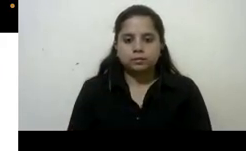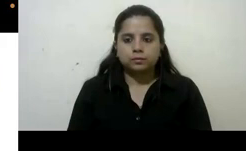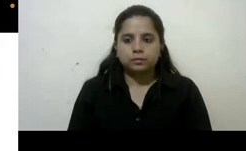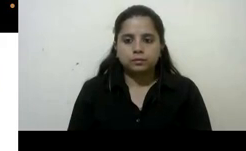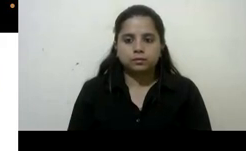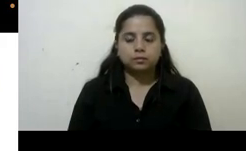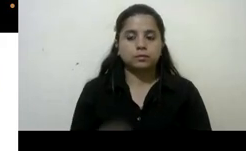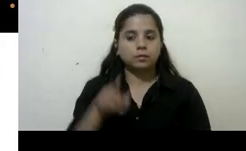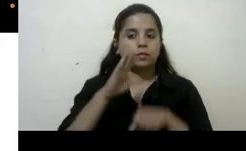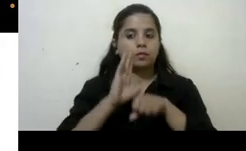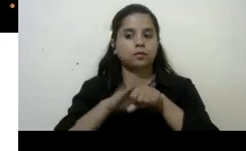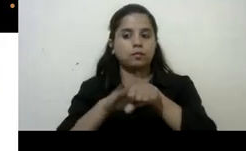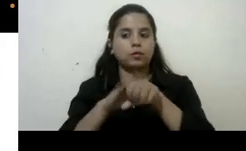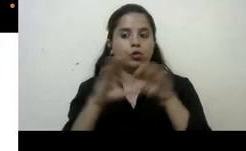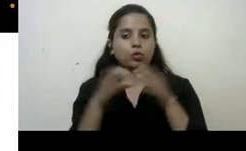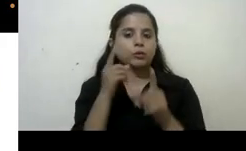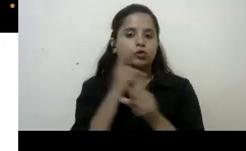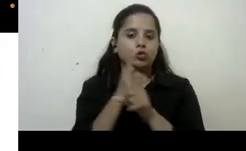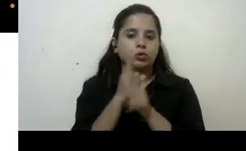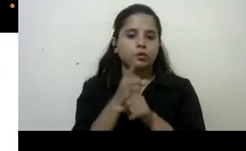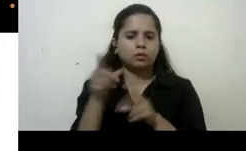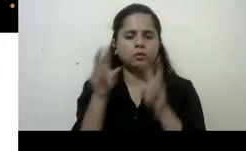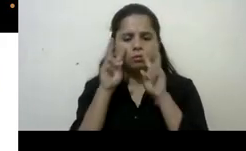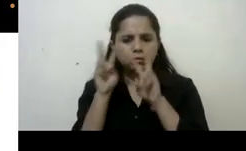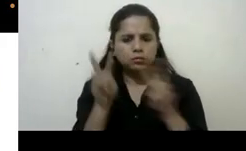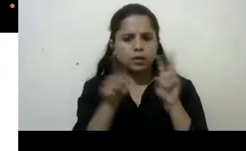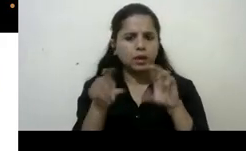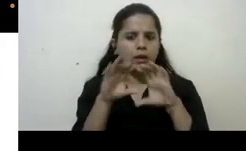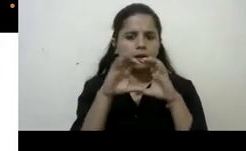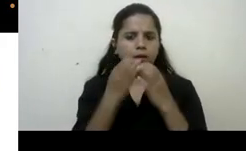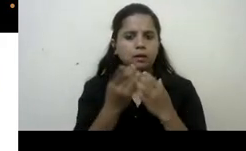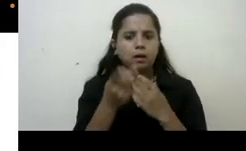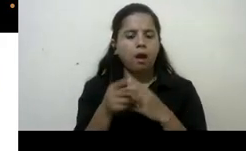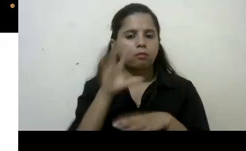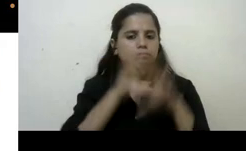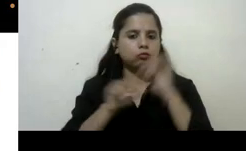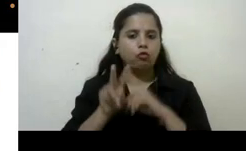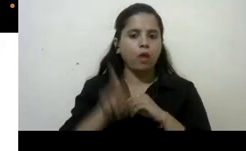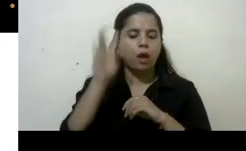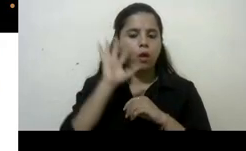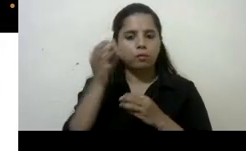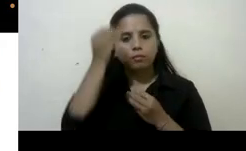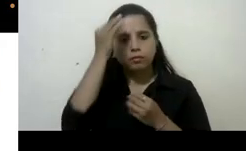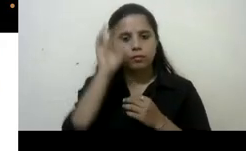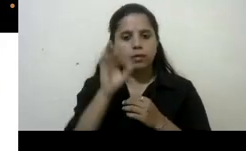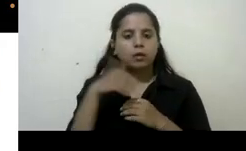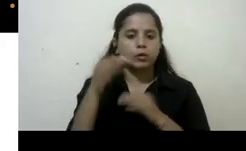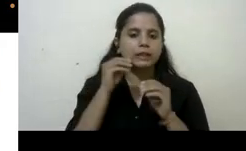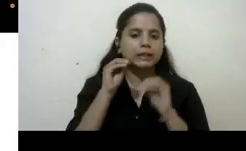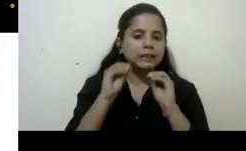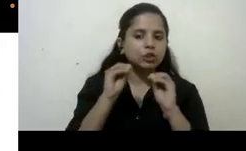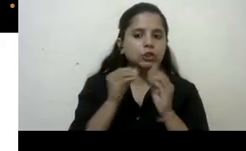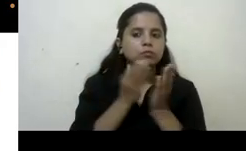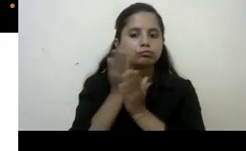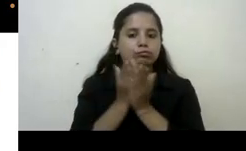an experienced group of teachers. She observes their classes and gains valuable insights into effective teaching techniques.